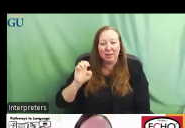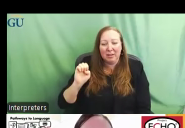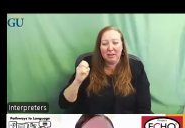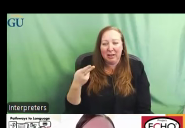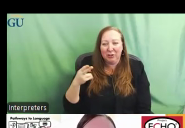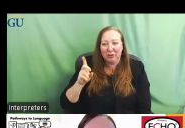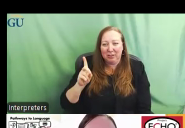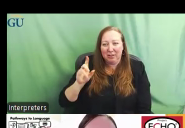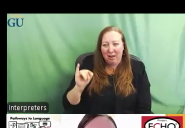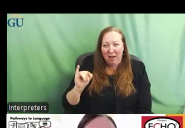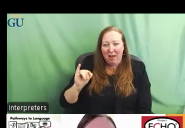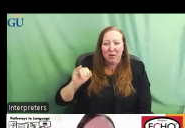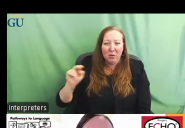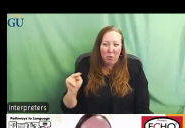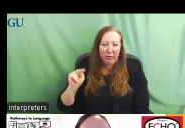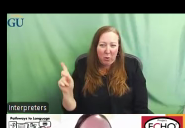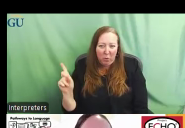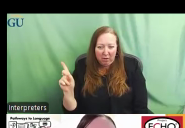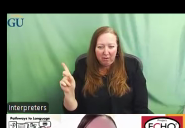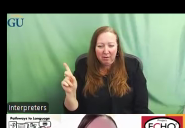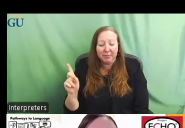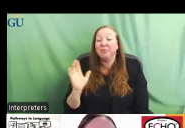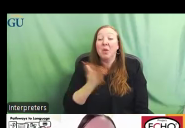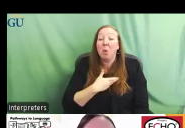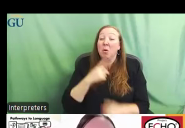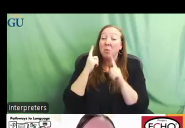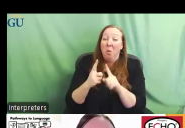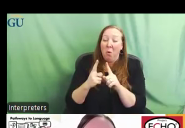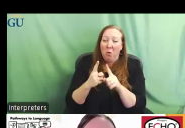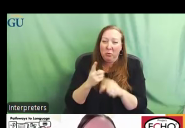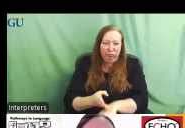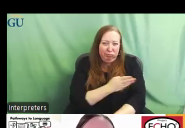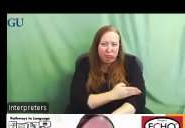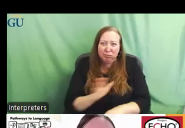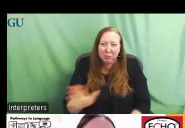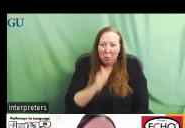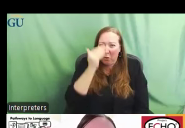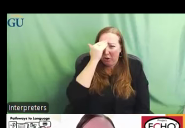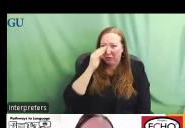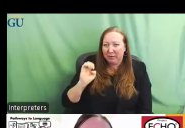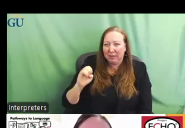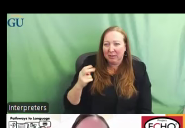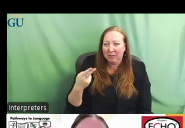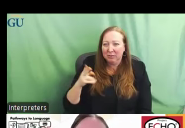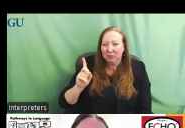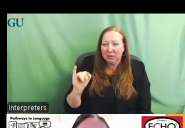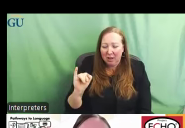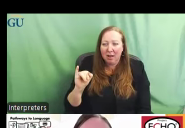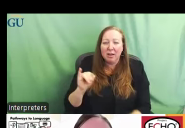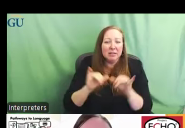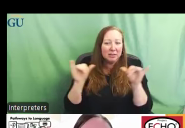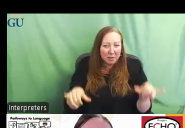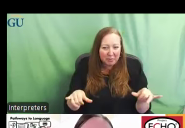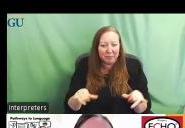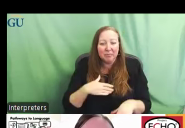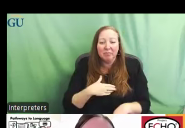The purpose of the series is to enhance knowledge of the EHDI system. Our goal is to build state and territory level data and measurement